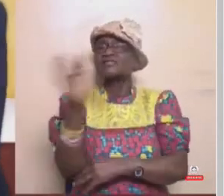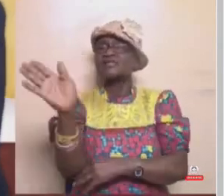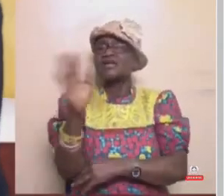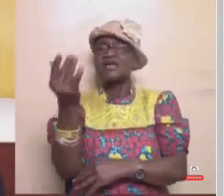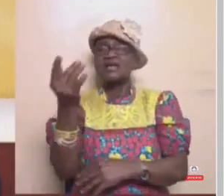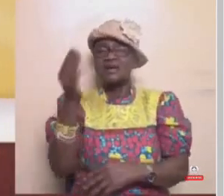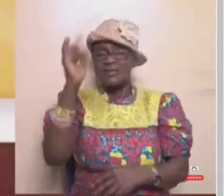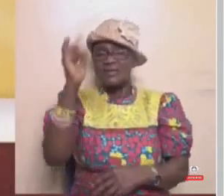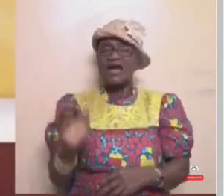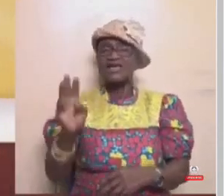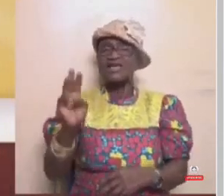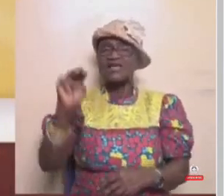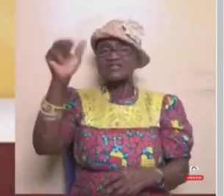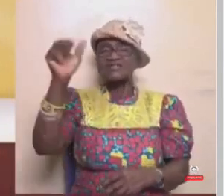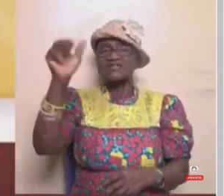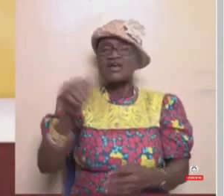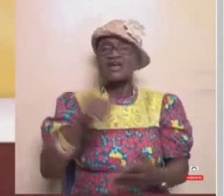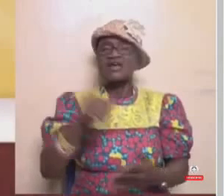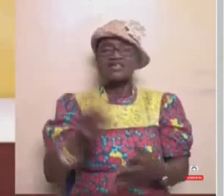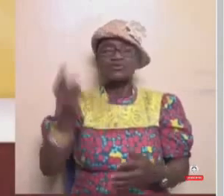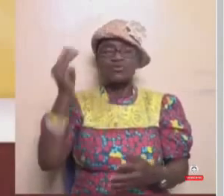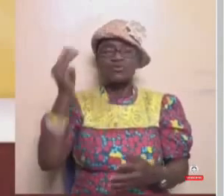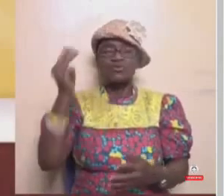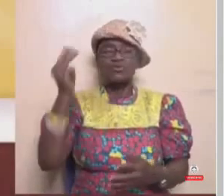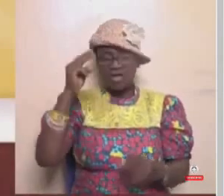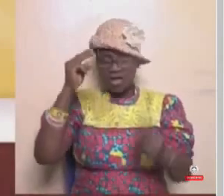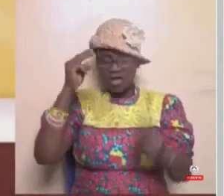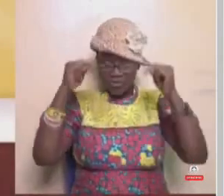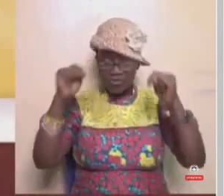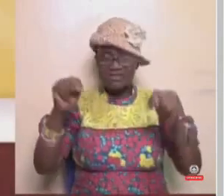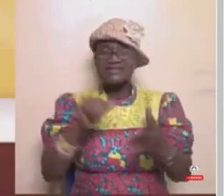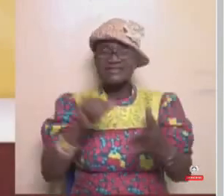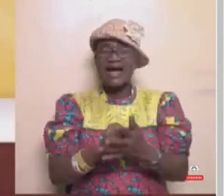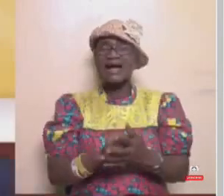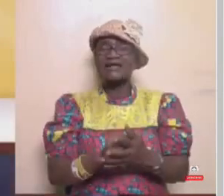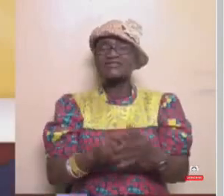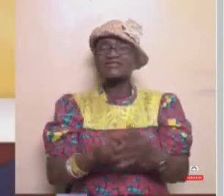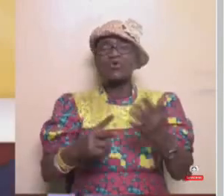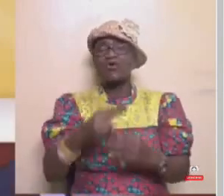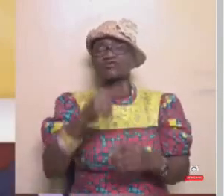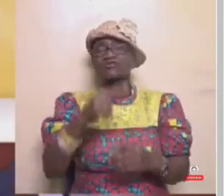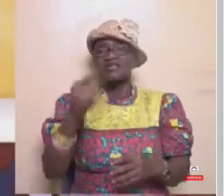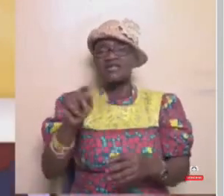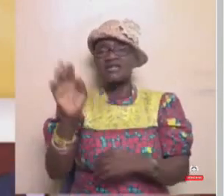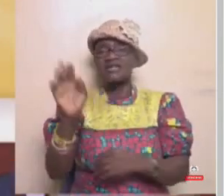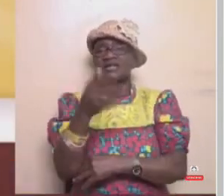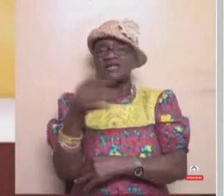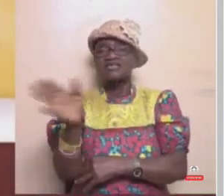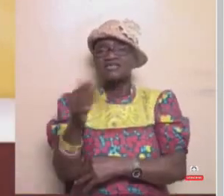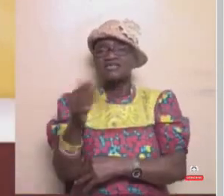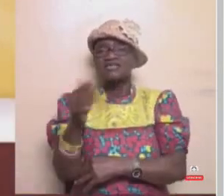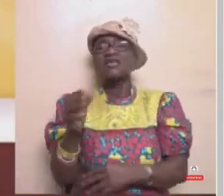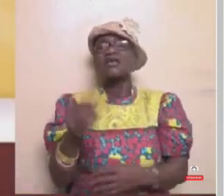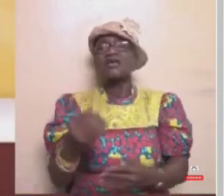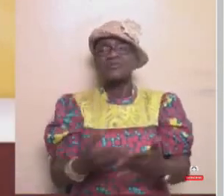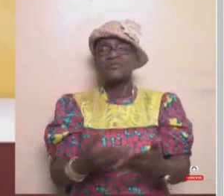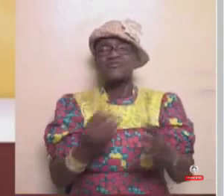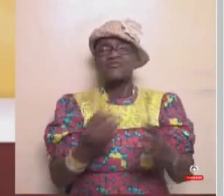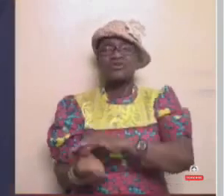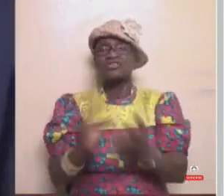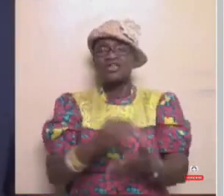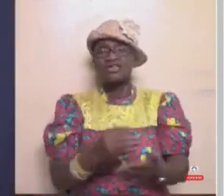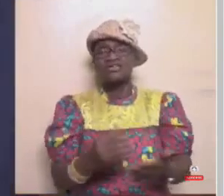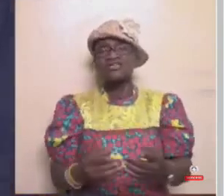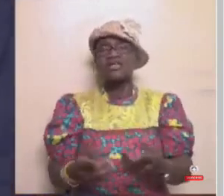Moses that cut the tree and now soak it in the water before change came. There are